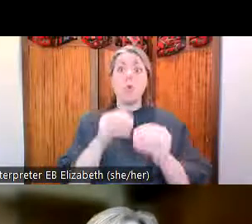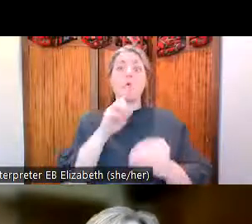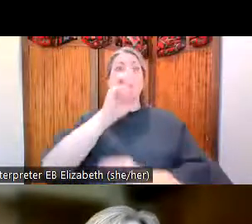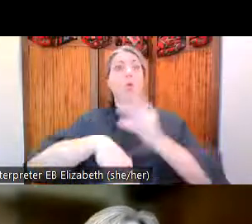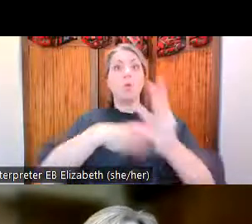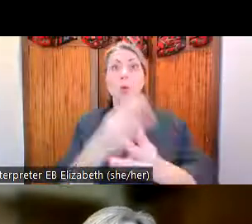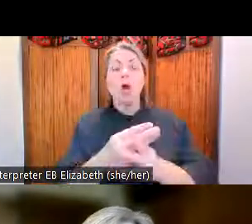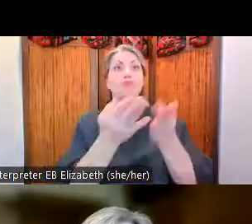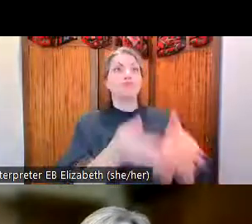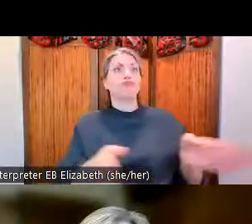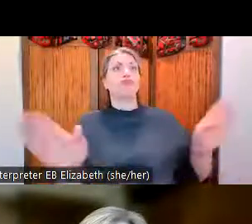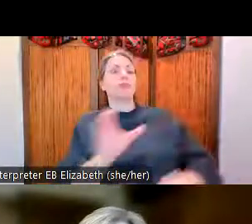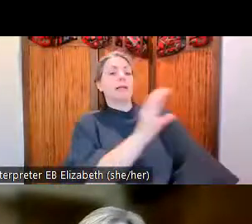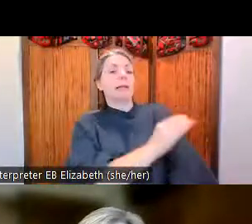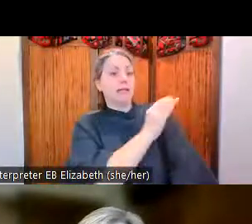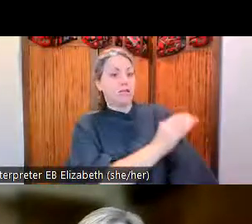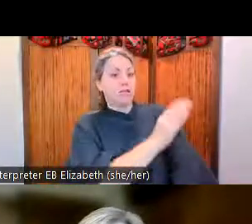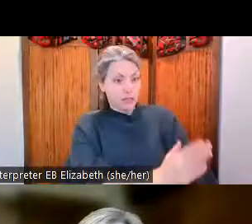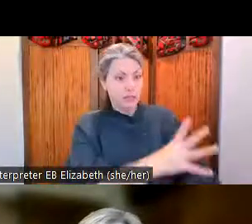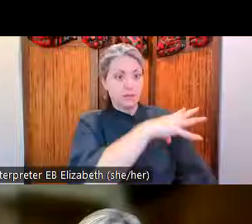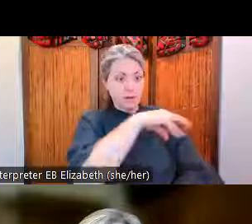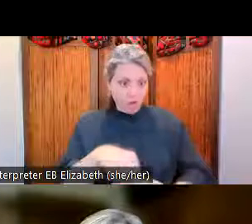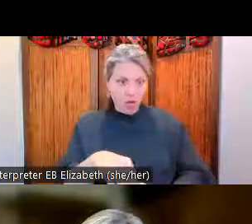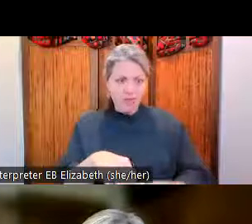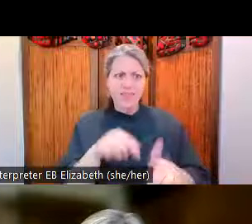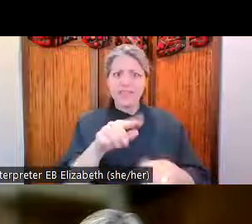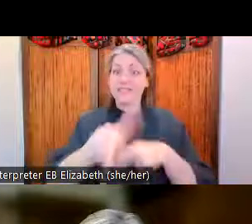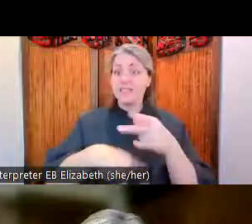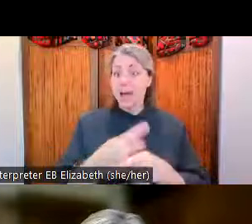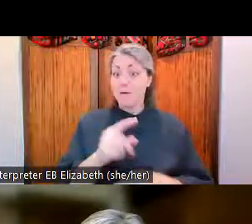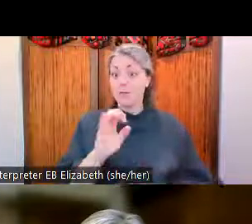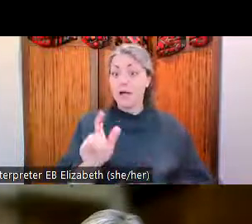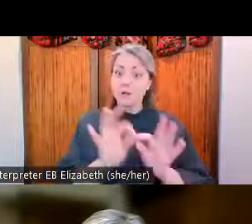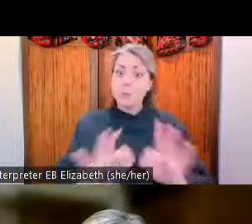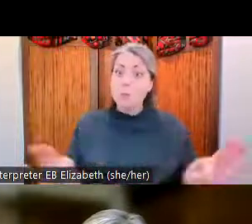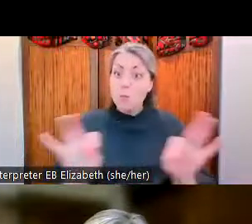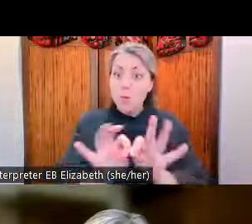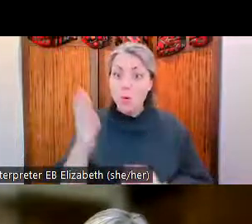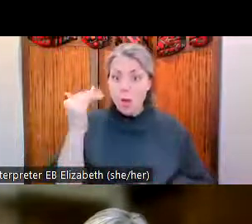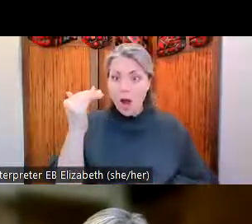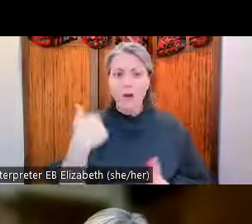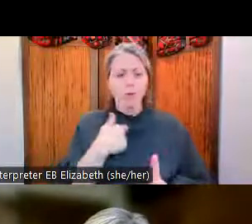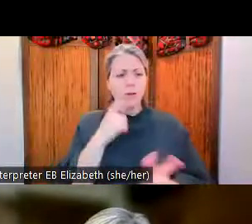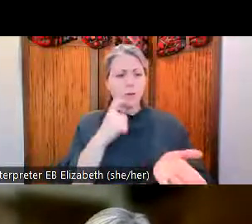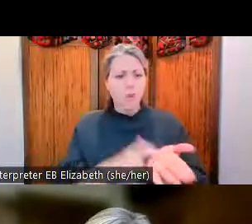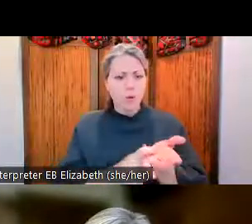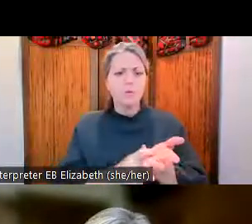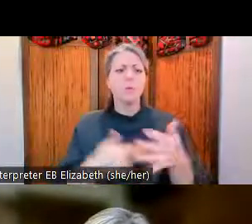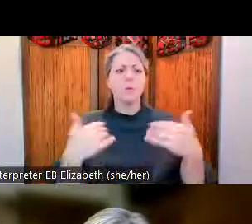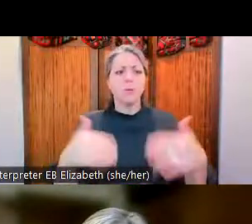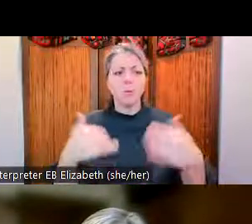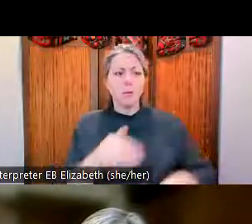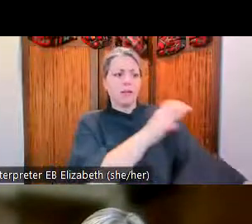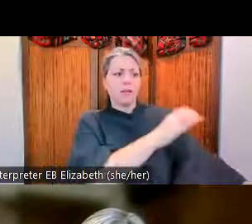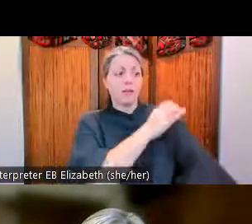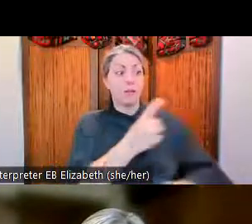that a pragmatic trial is important is that what we find in some of these very controlled clinical